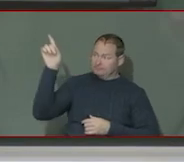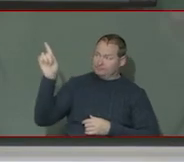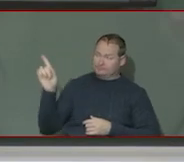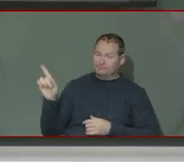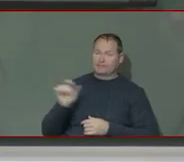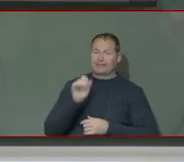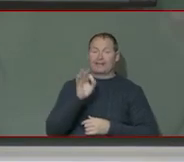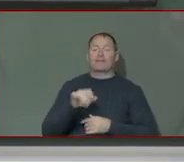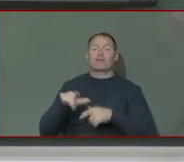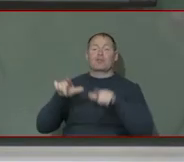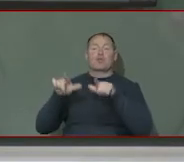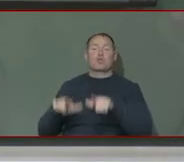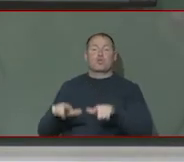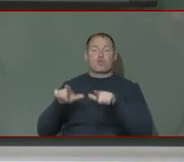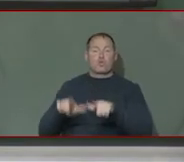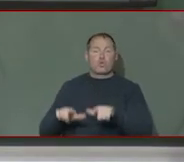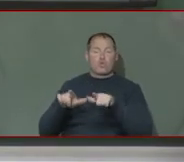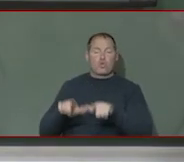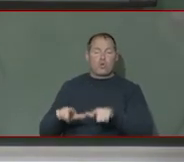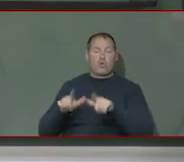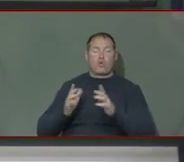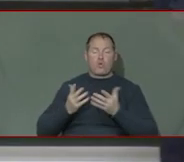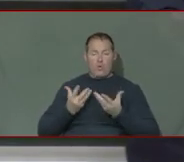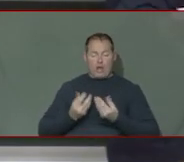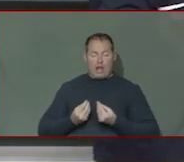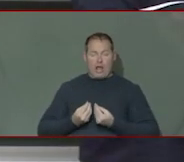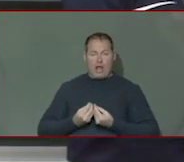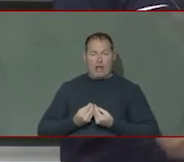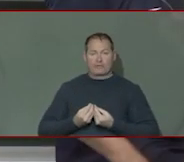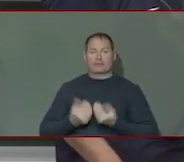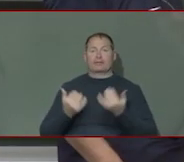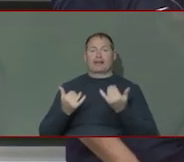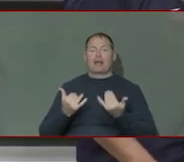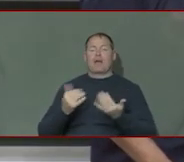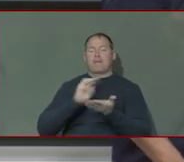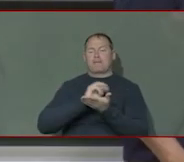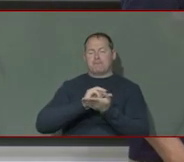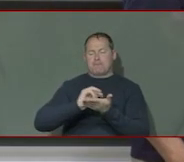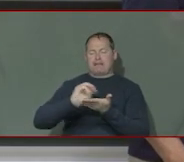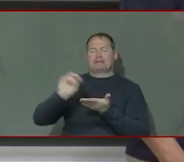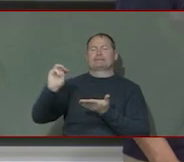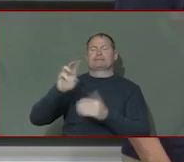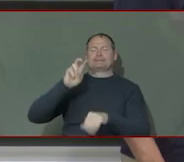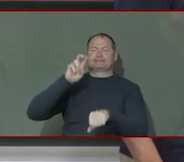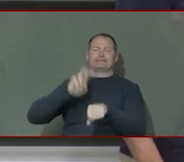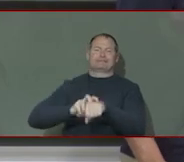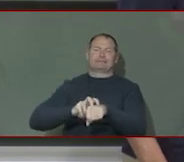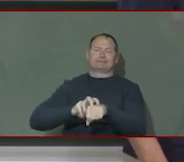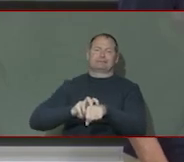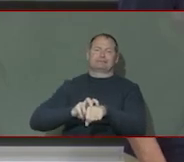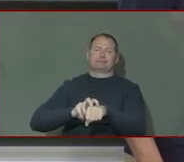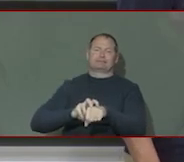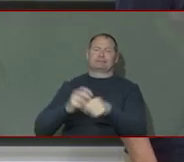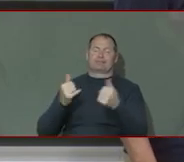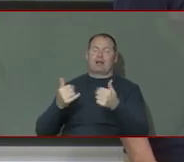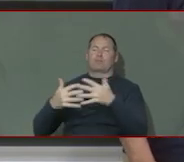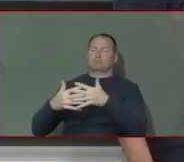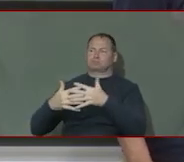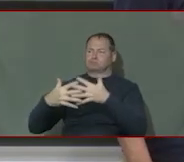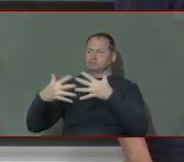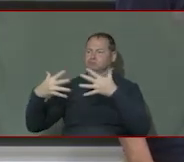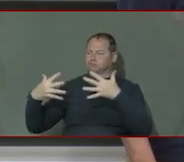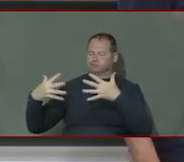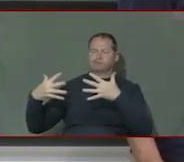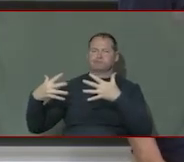have a low salt concentration in the body, in the blood, then aldosterone must give the message for the distal tubes to